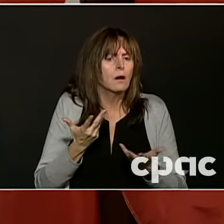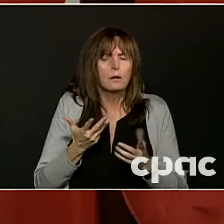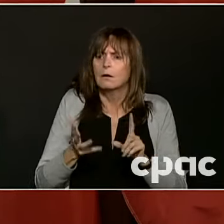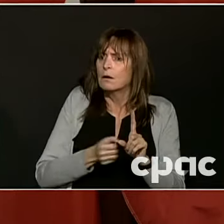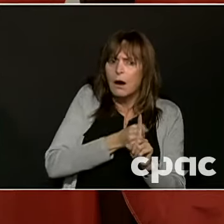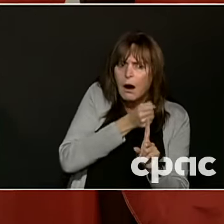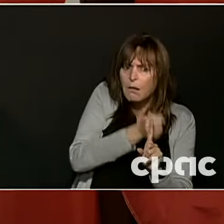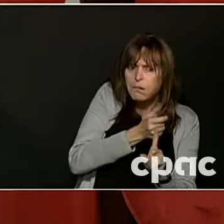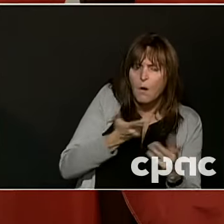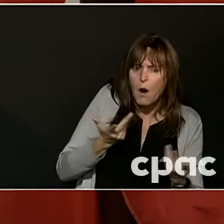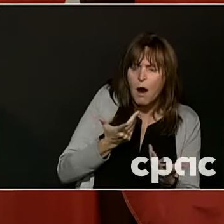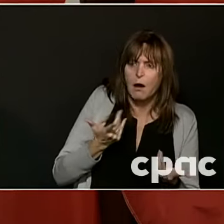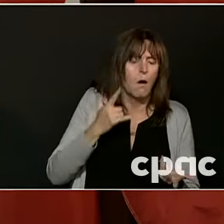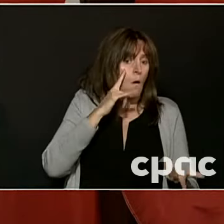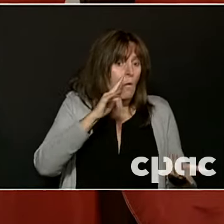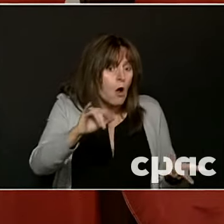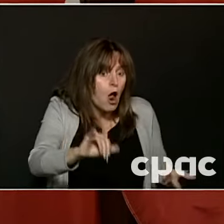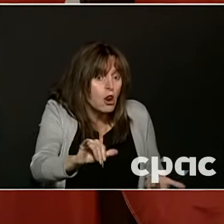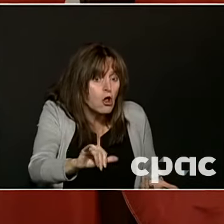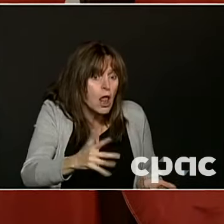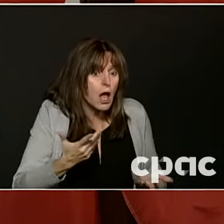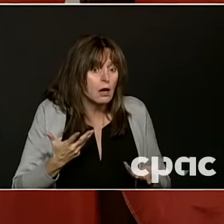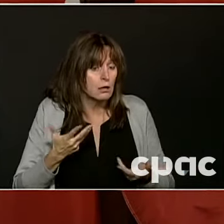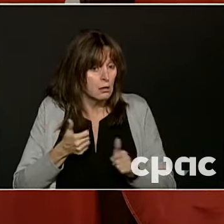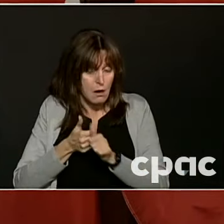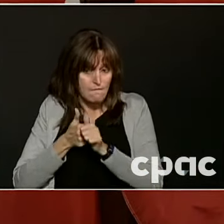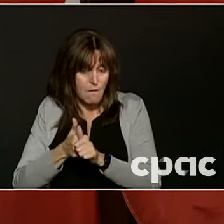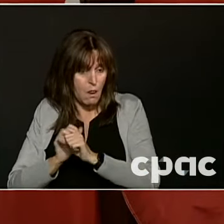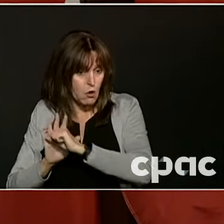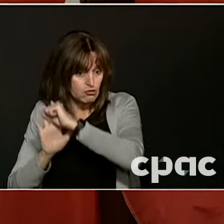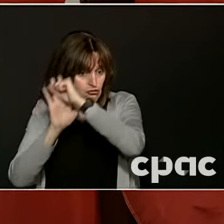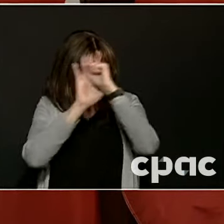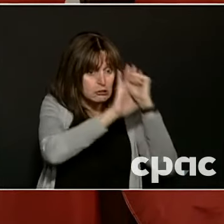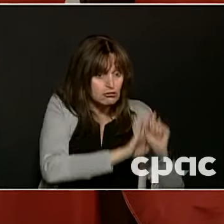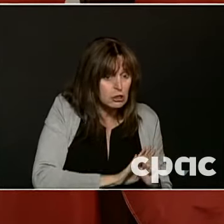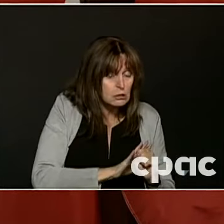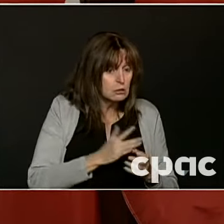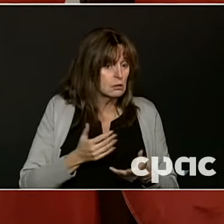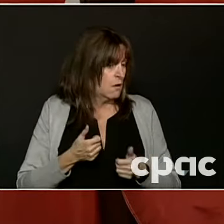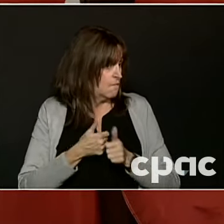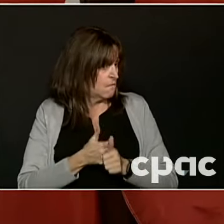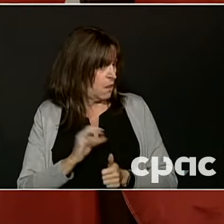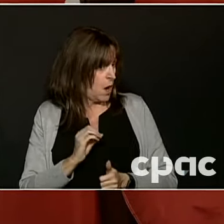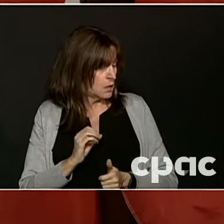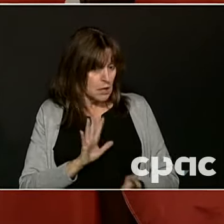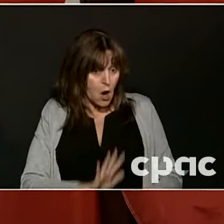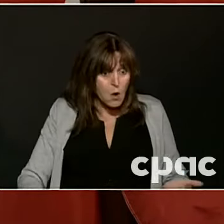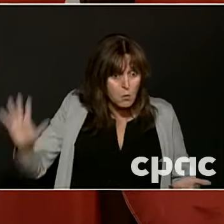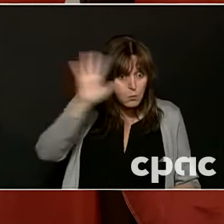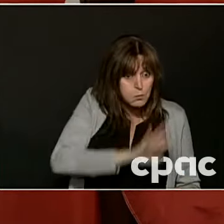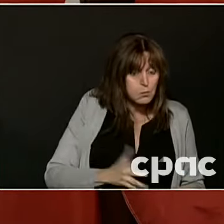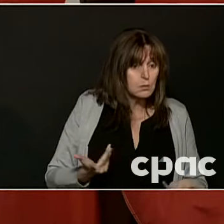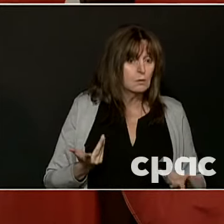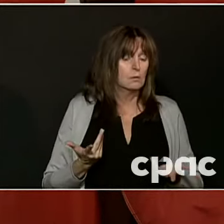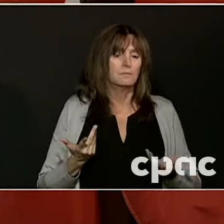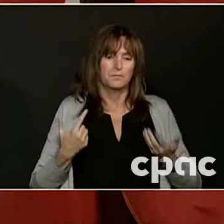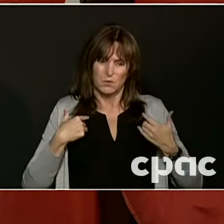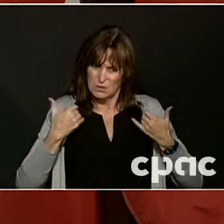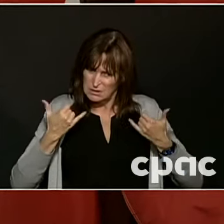province-wide? Should it be regional? What should it consist of? These are all questions that still have to be answered. And we have to answer those fairly